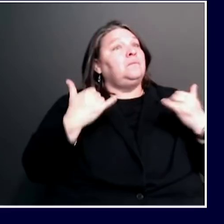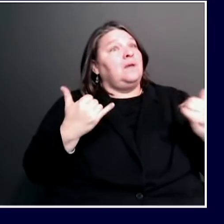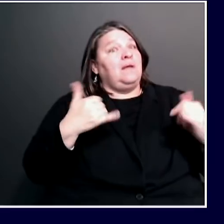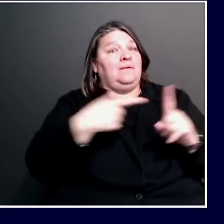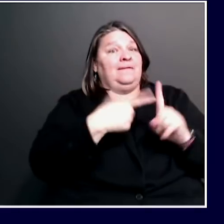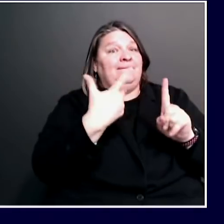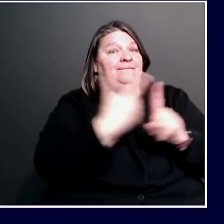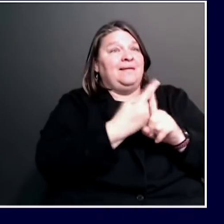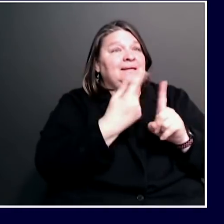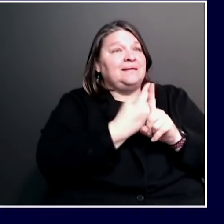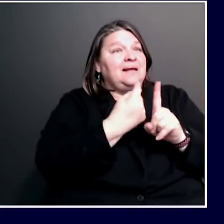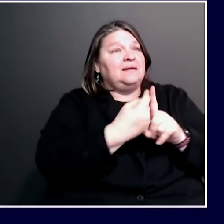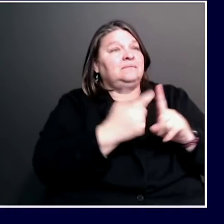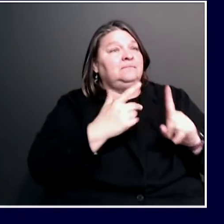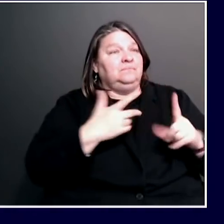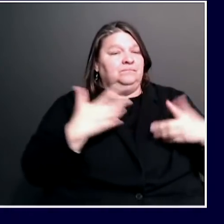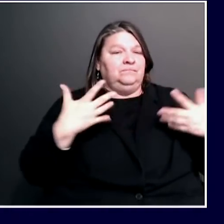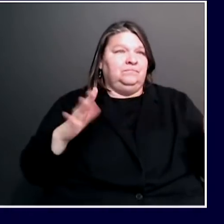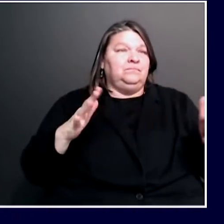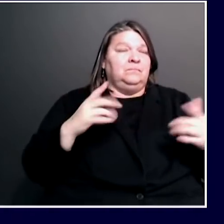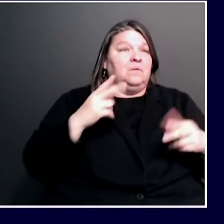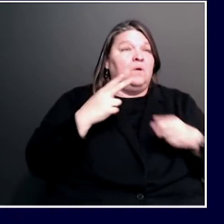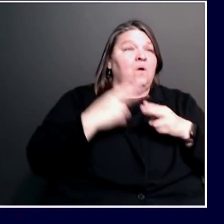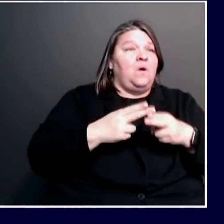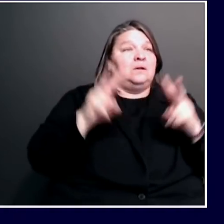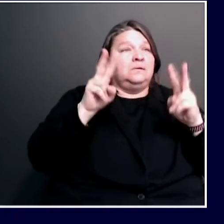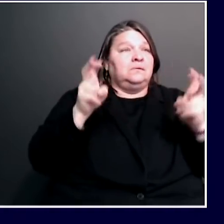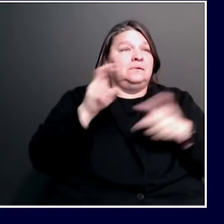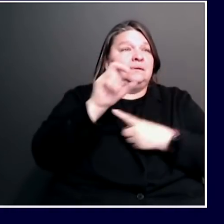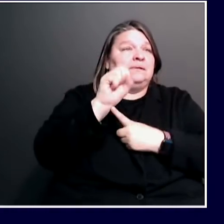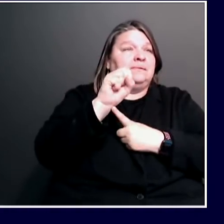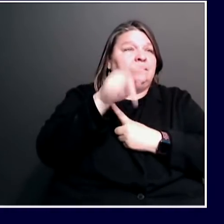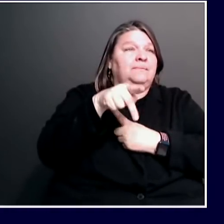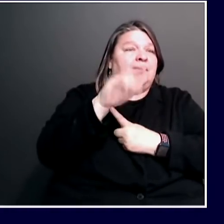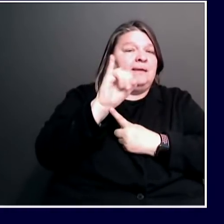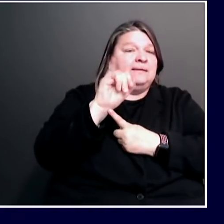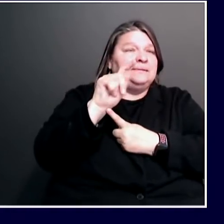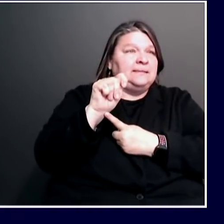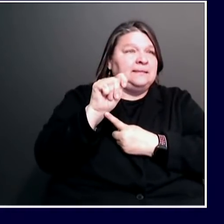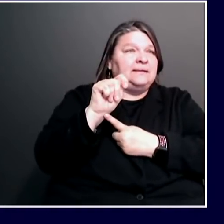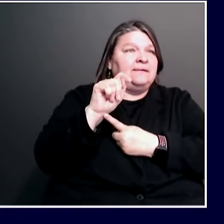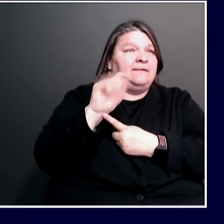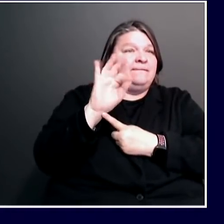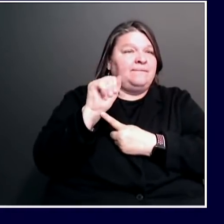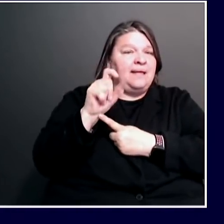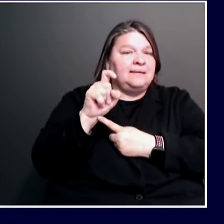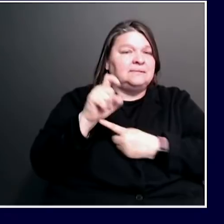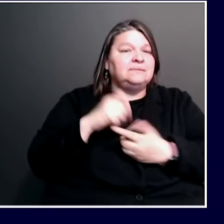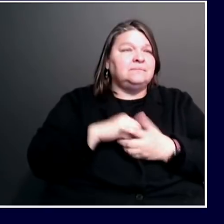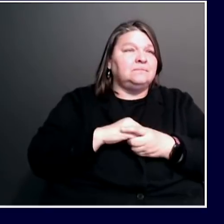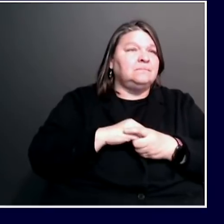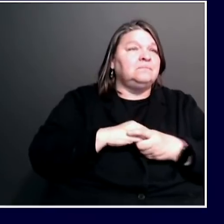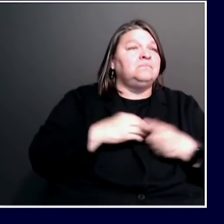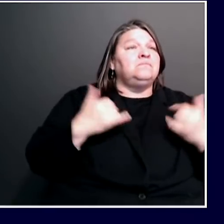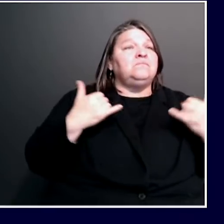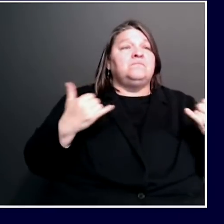name, Spikevax. But we'll always know it by its original name, the Moderna vaccine.